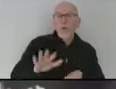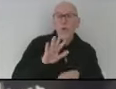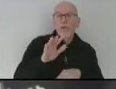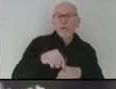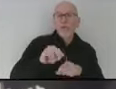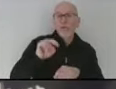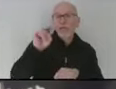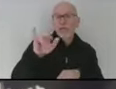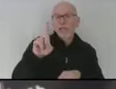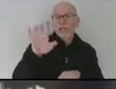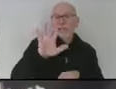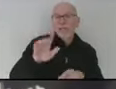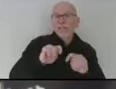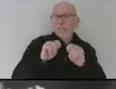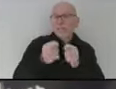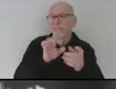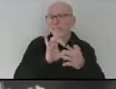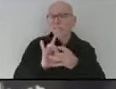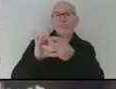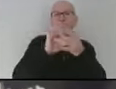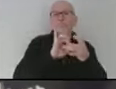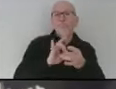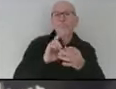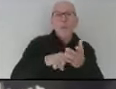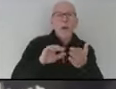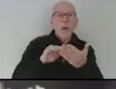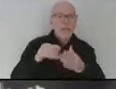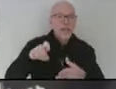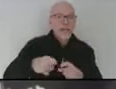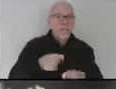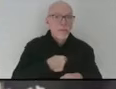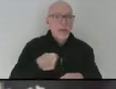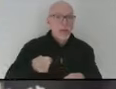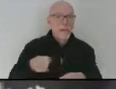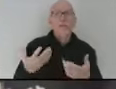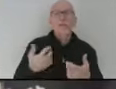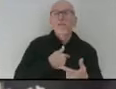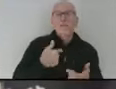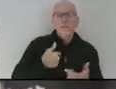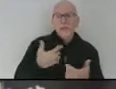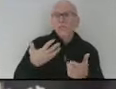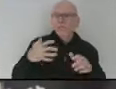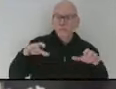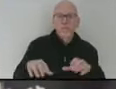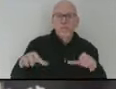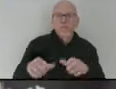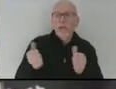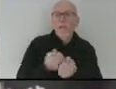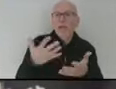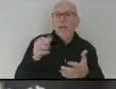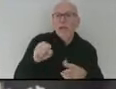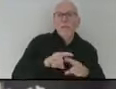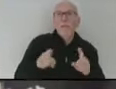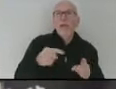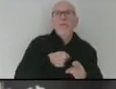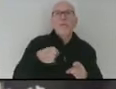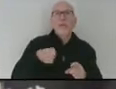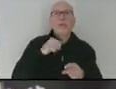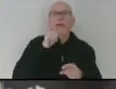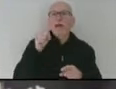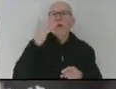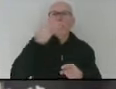Northern Indiana as a team to be everything the community needs from us. We are rising to the occasion, but we are no longer the front line of